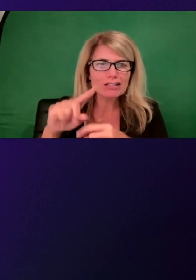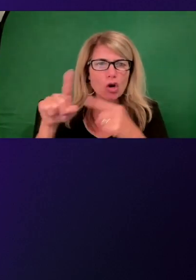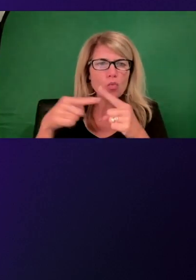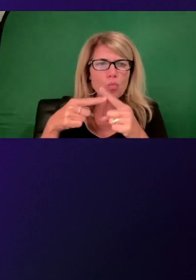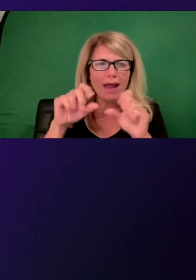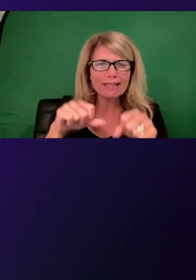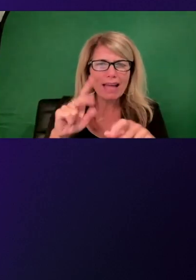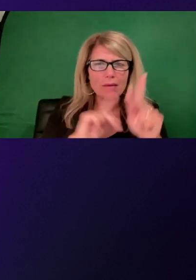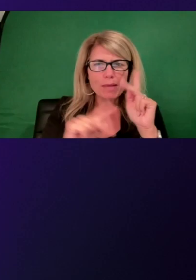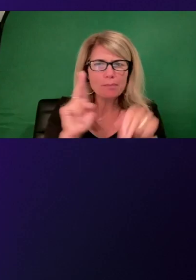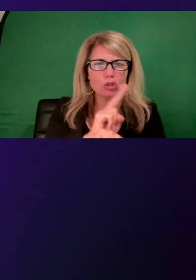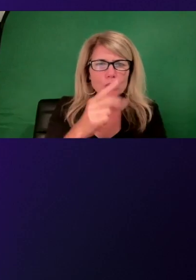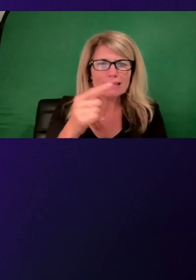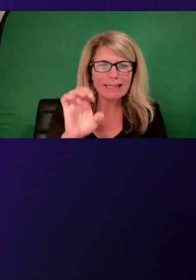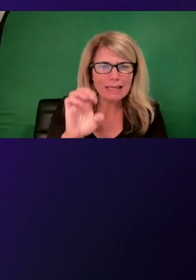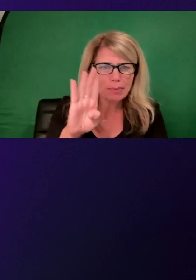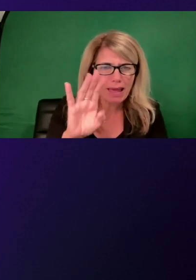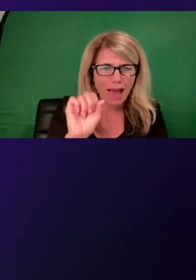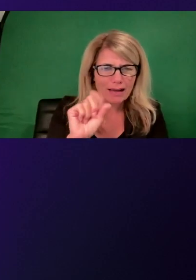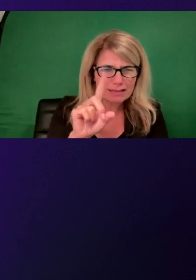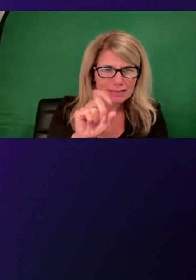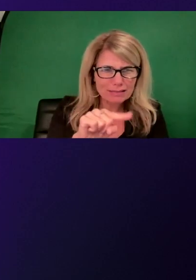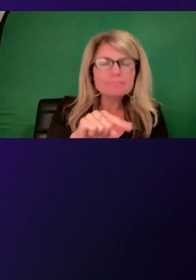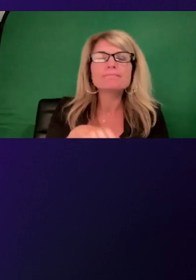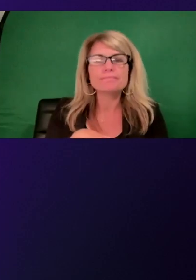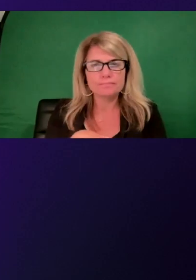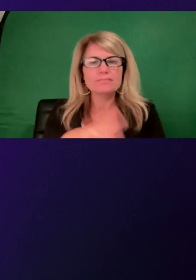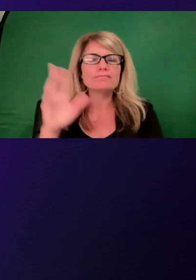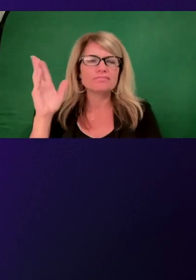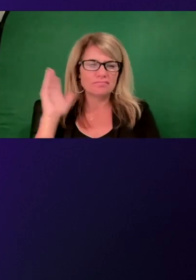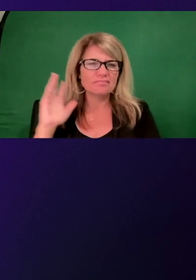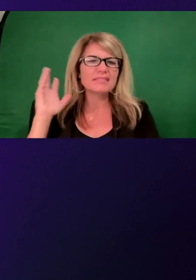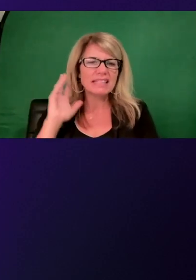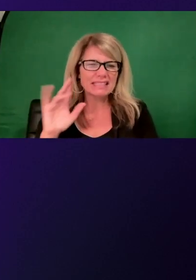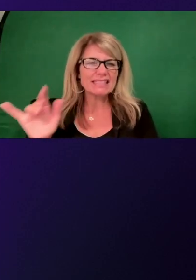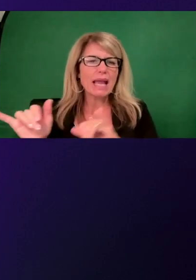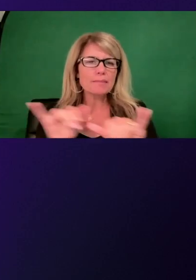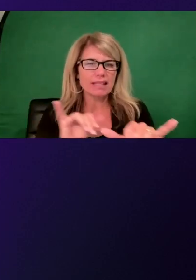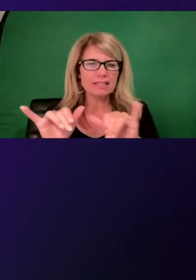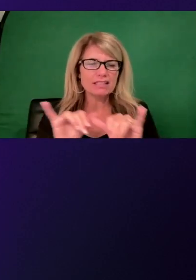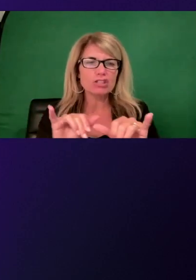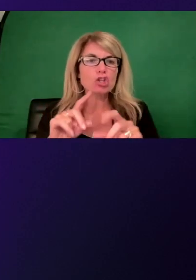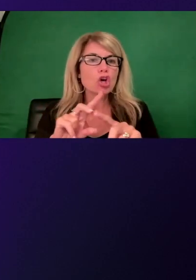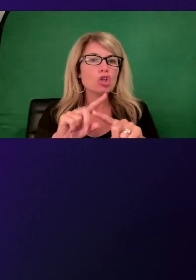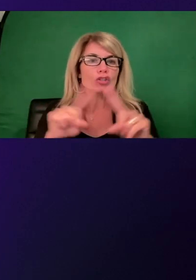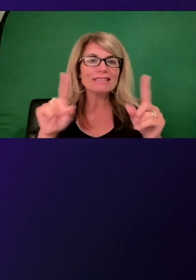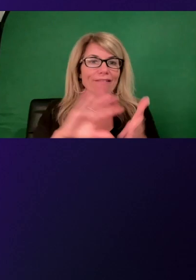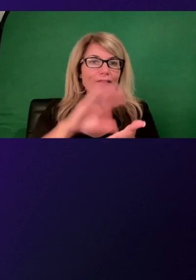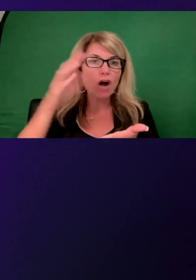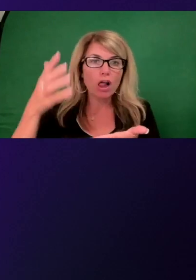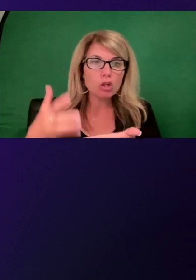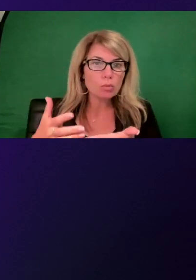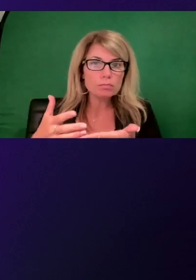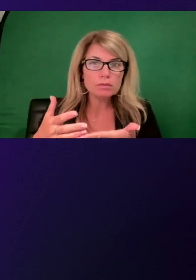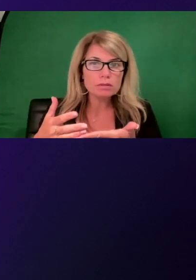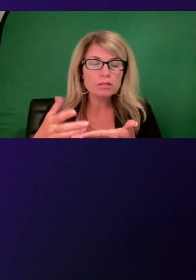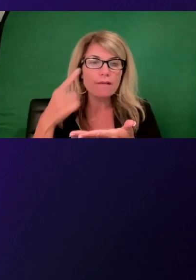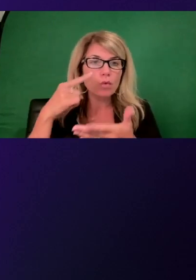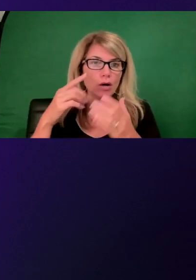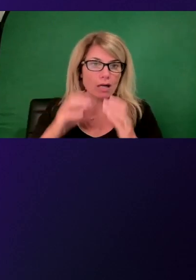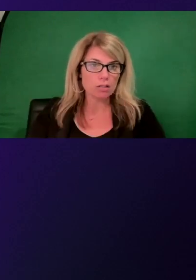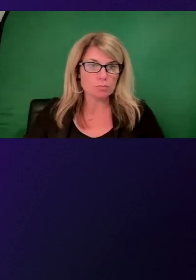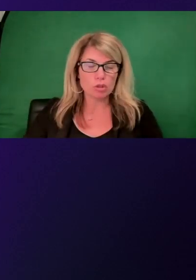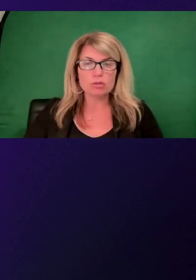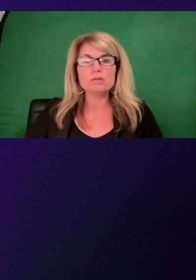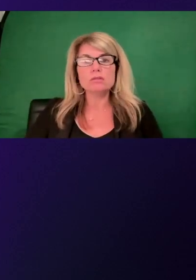Yeah. So like I talked about before, there are different types of volumes, EBS volumes, that are available for our customers. And essentially